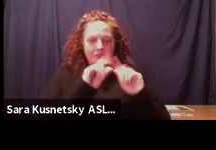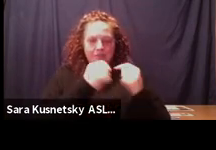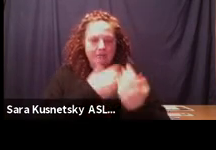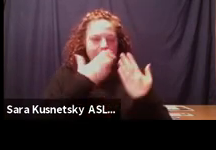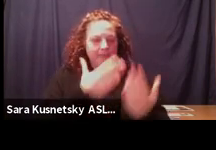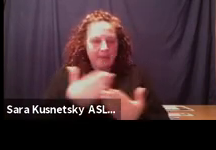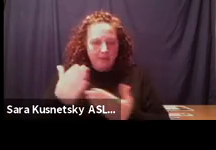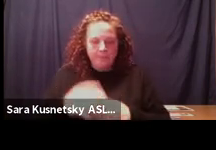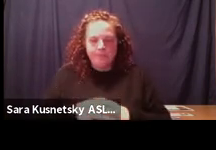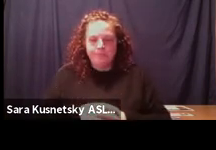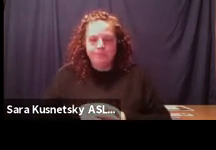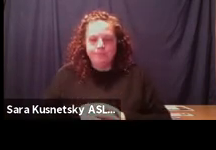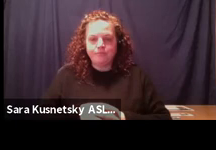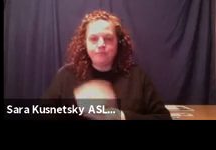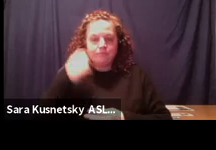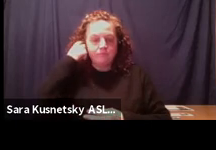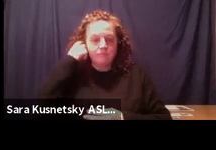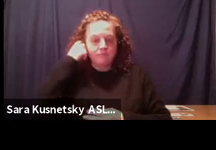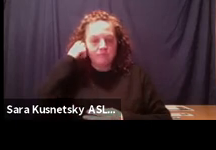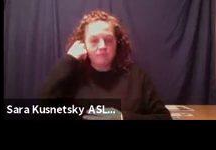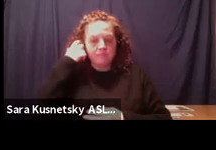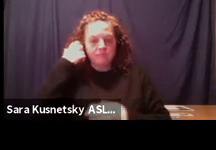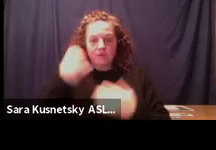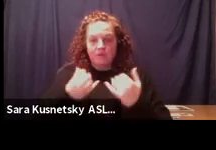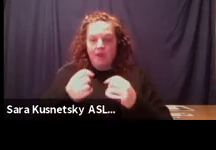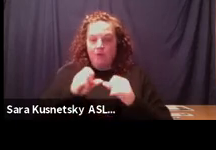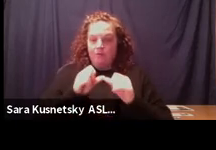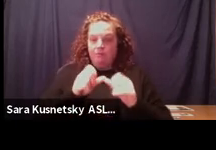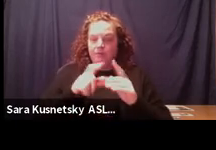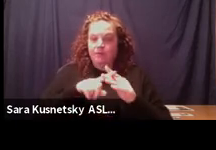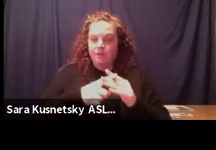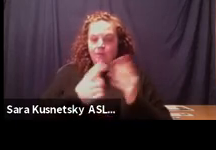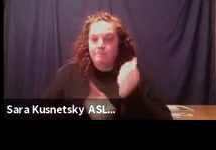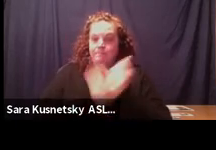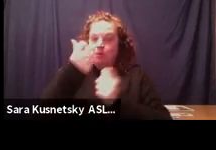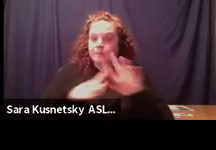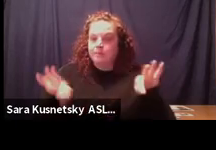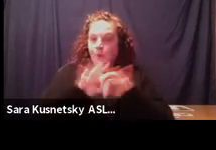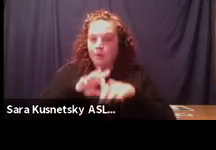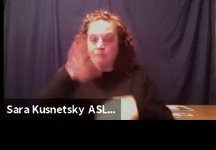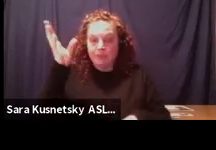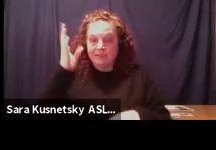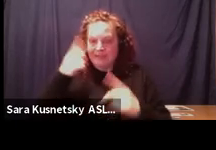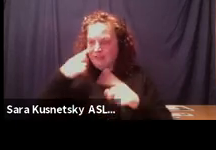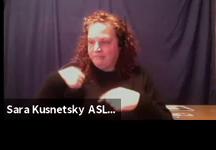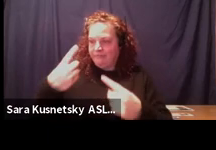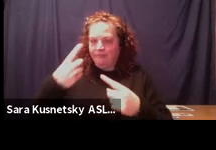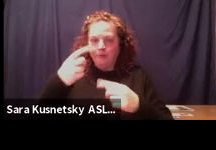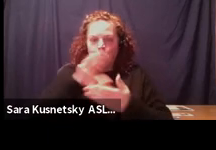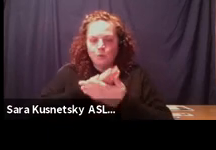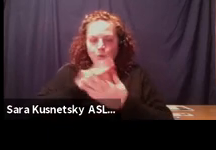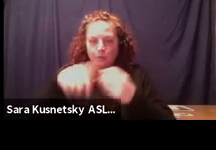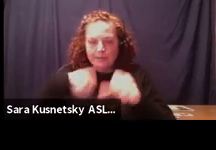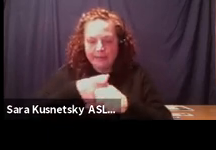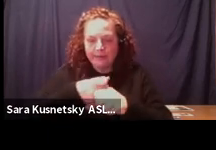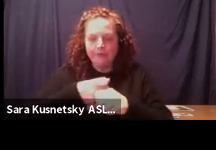So with that, I'm going to go ahead and get started on what will be our most important presentation of this school year, and also